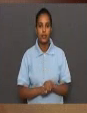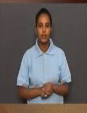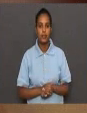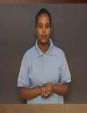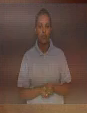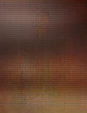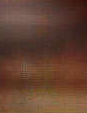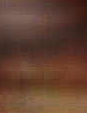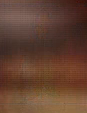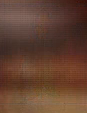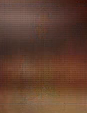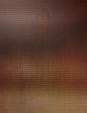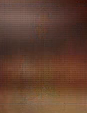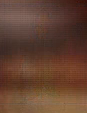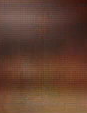Begin.